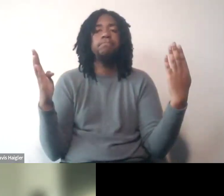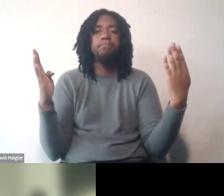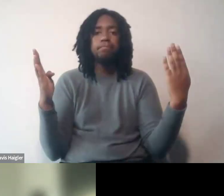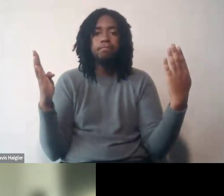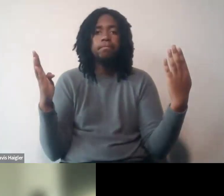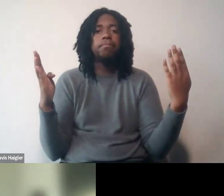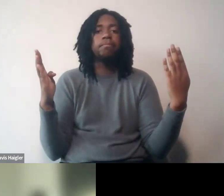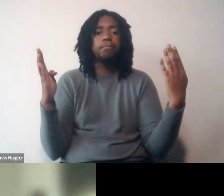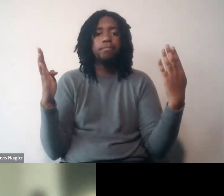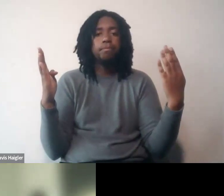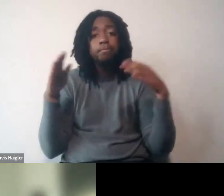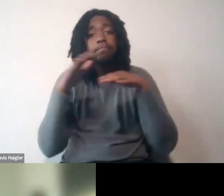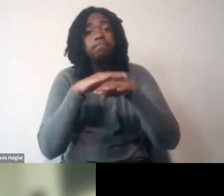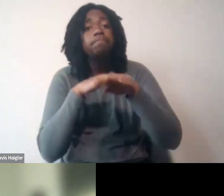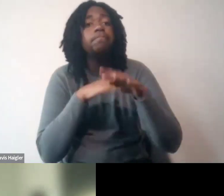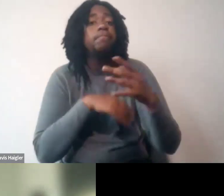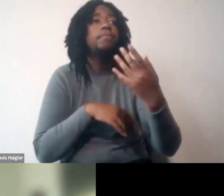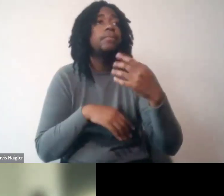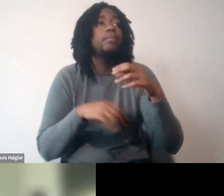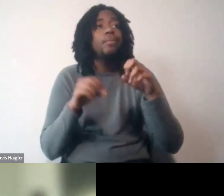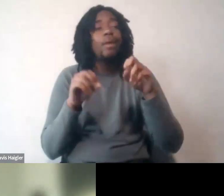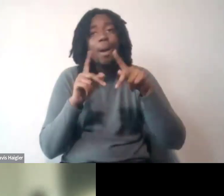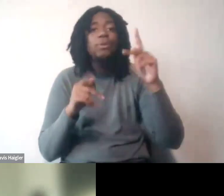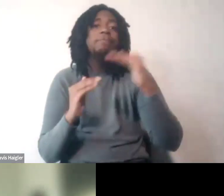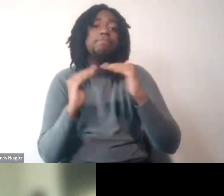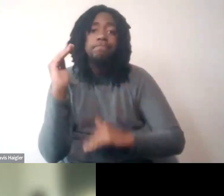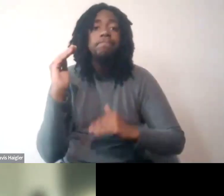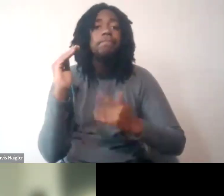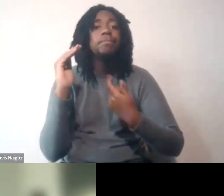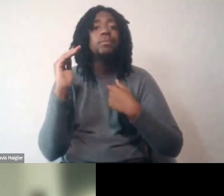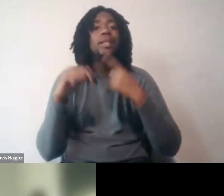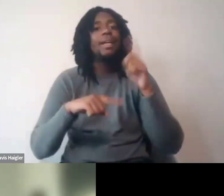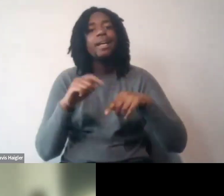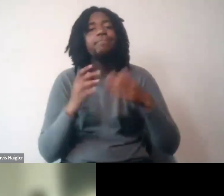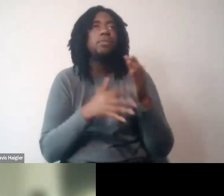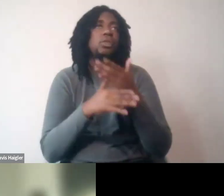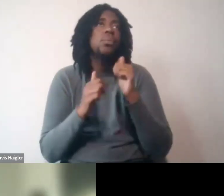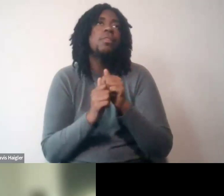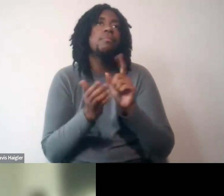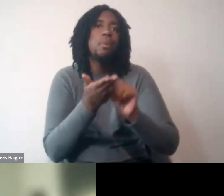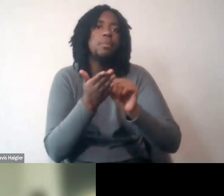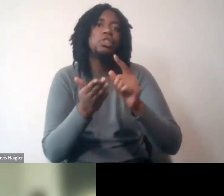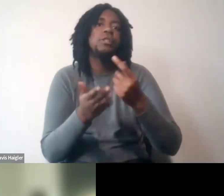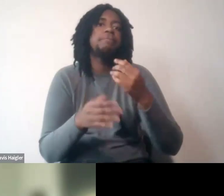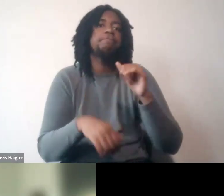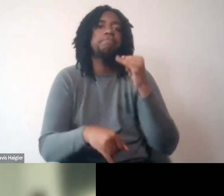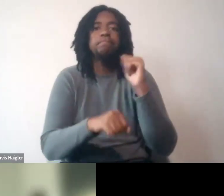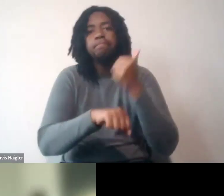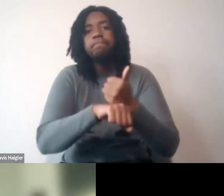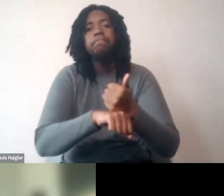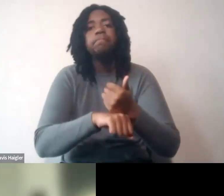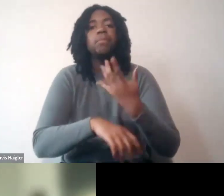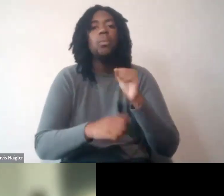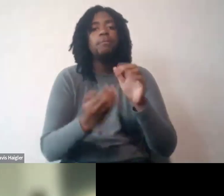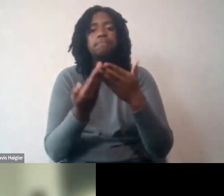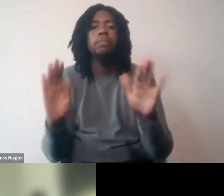this to those who don't always have the opportunity to share their work with a publishing house. And we wanted to also open it up to